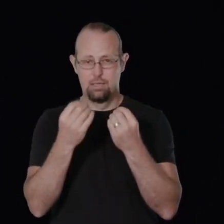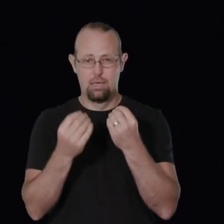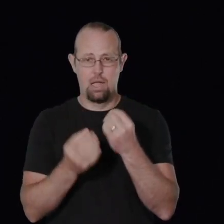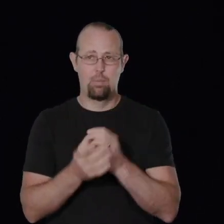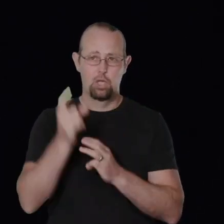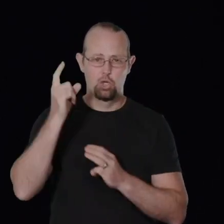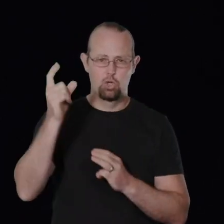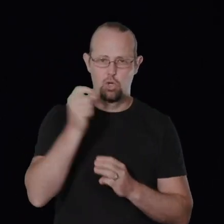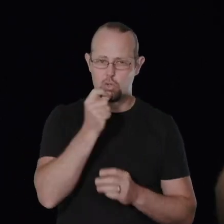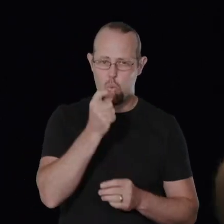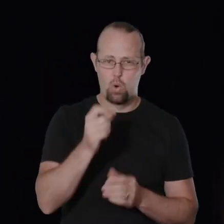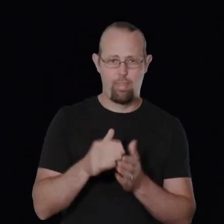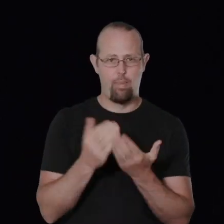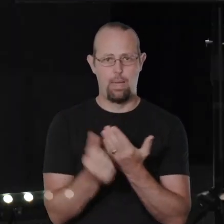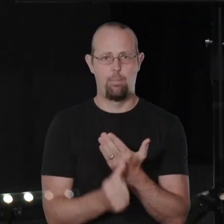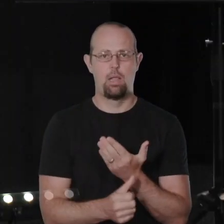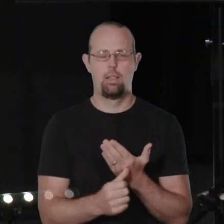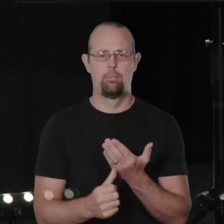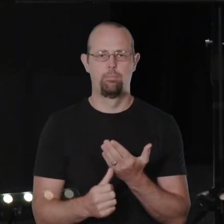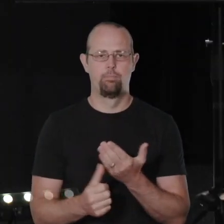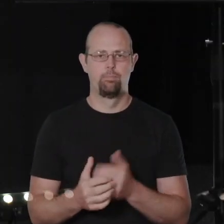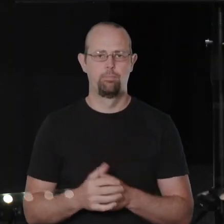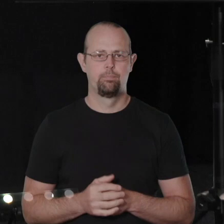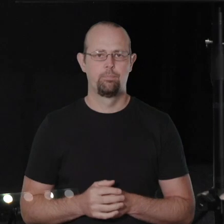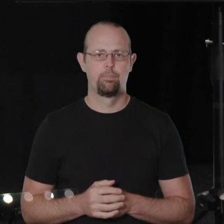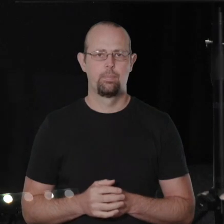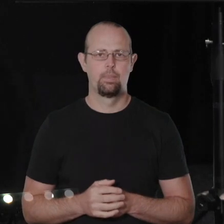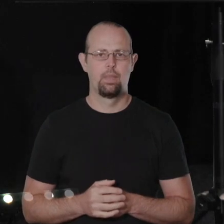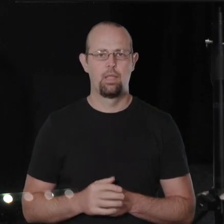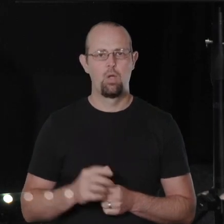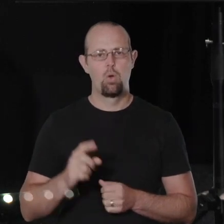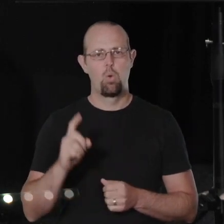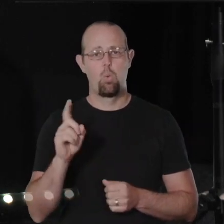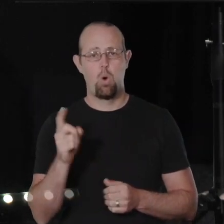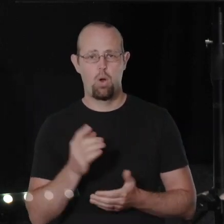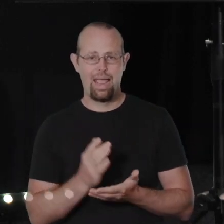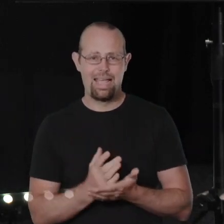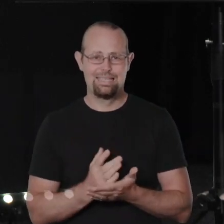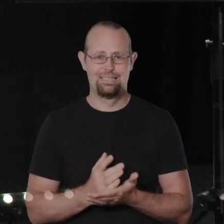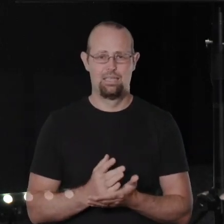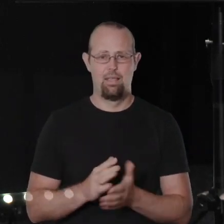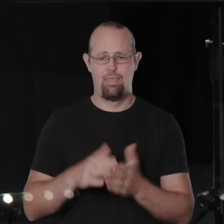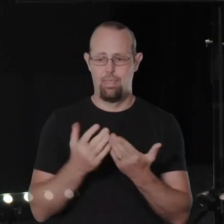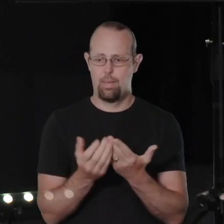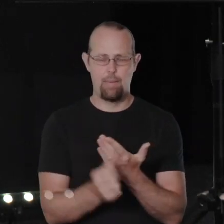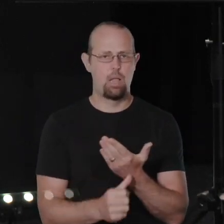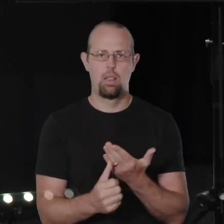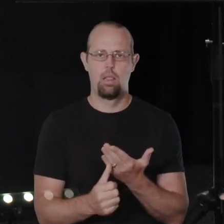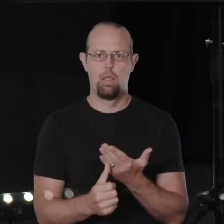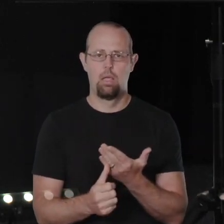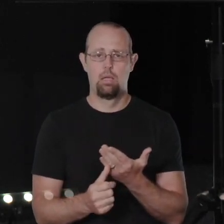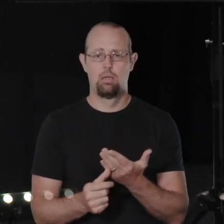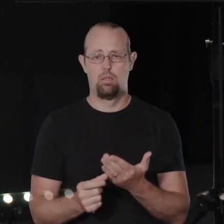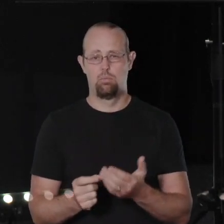in my early days as a Christian. What is the Bible? Well, the word Bible is